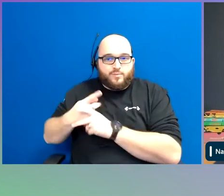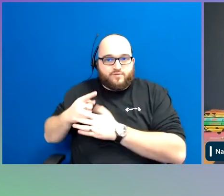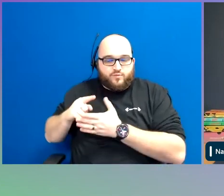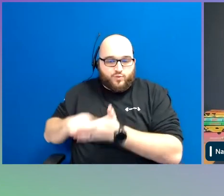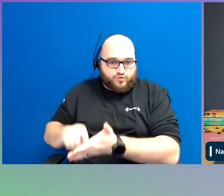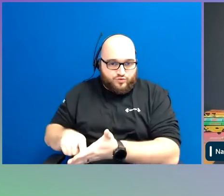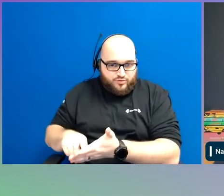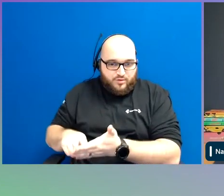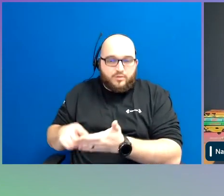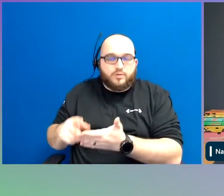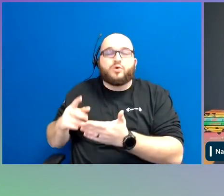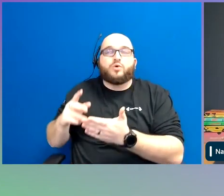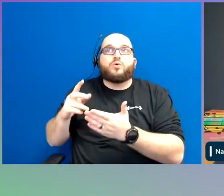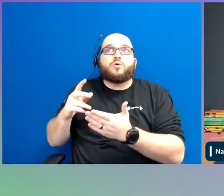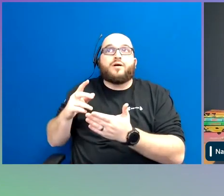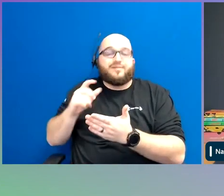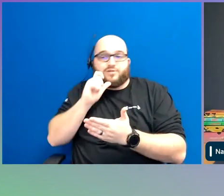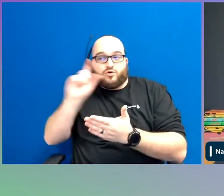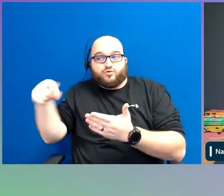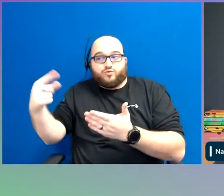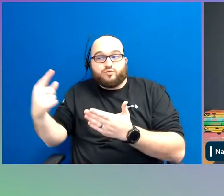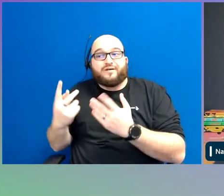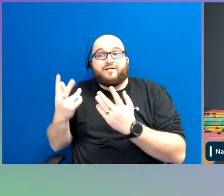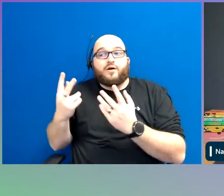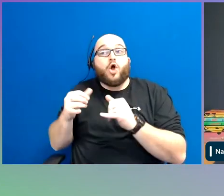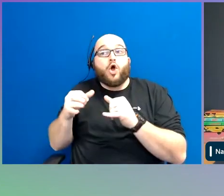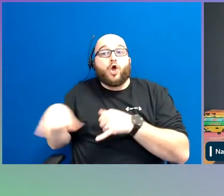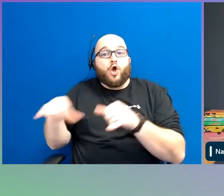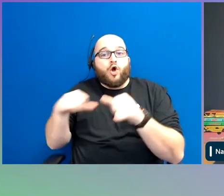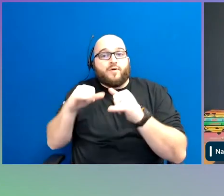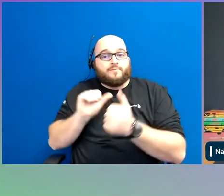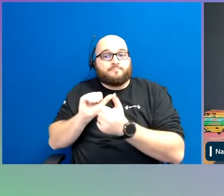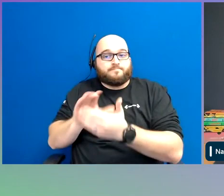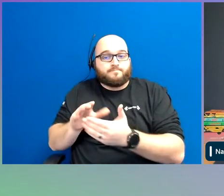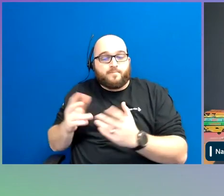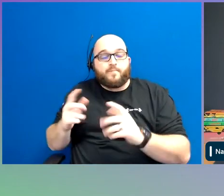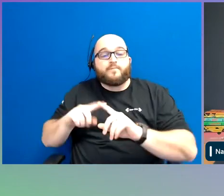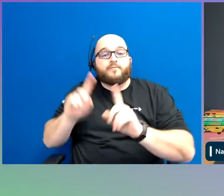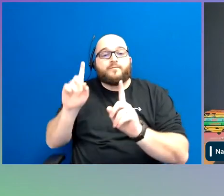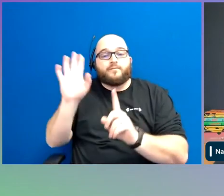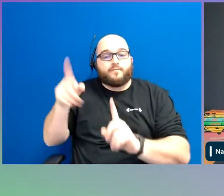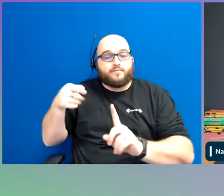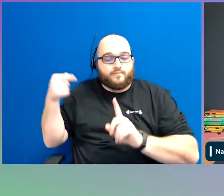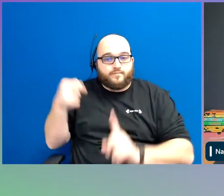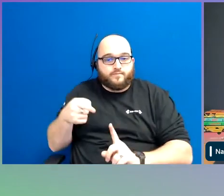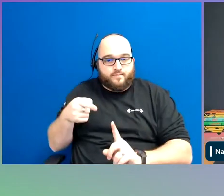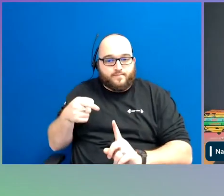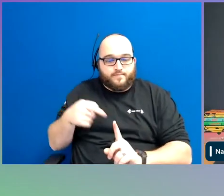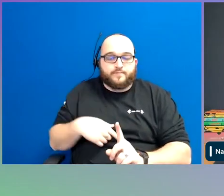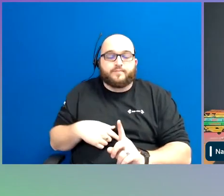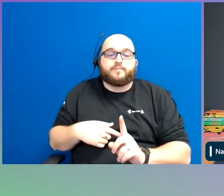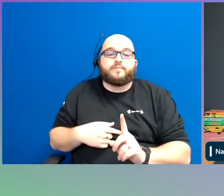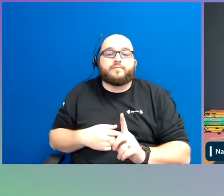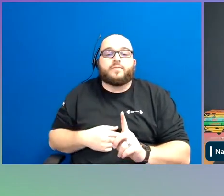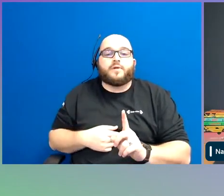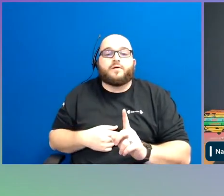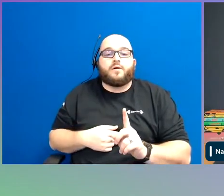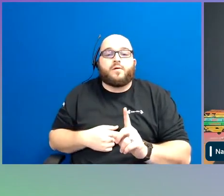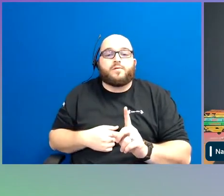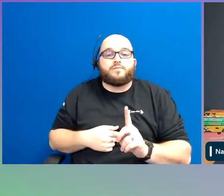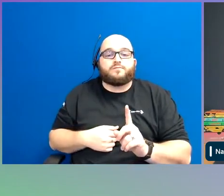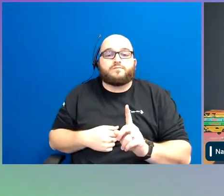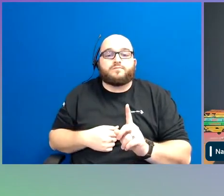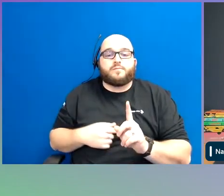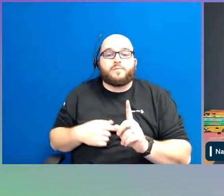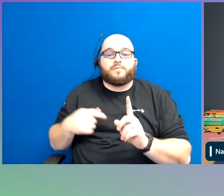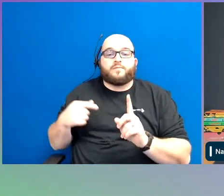fairly common challenge to face. But I would say that in terms of